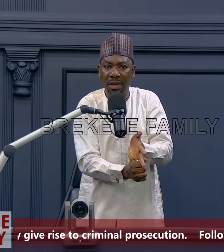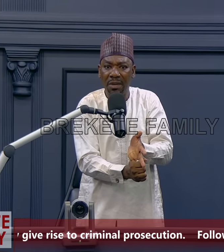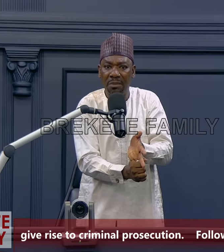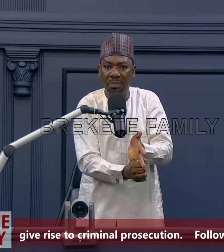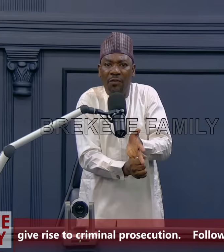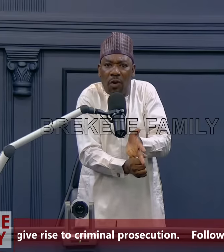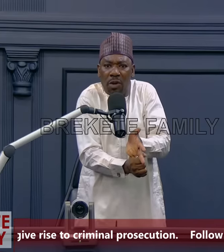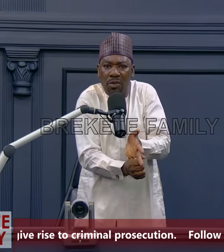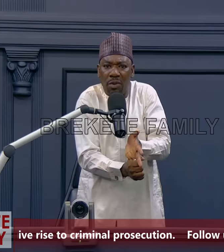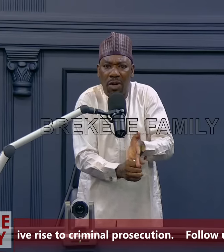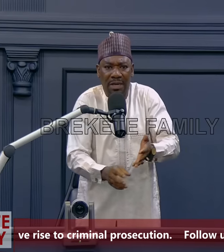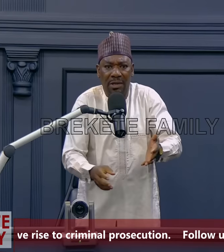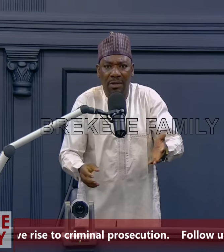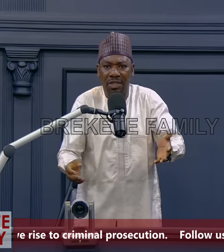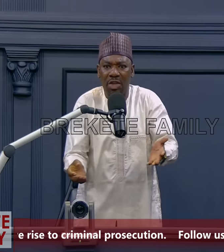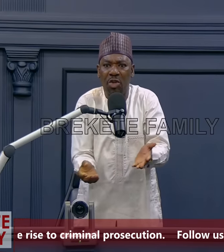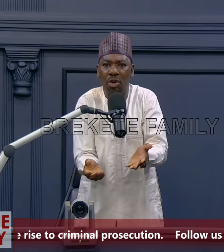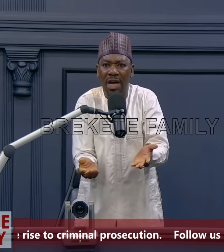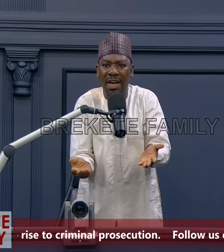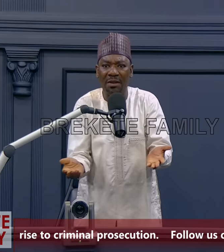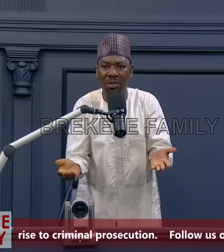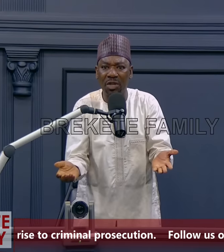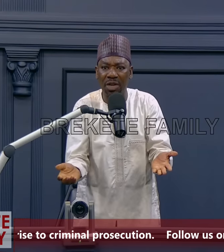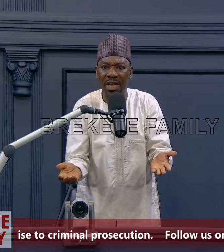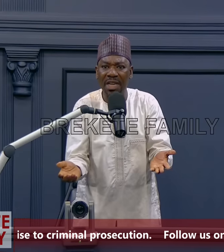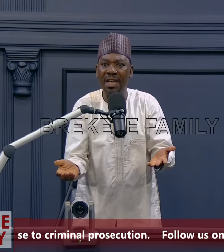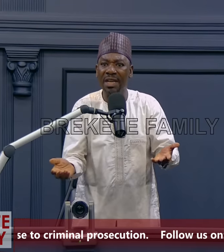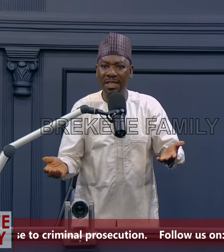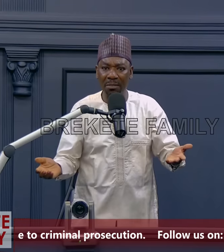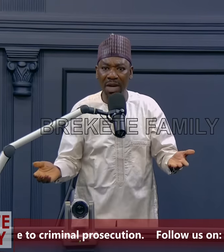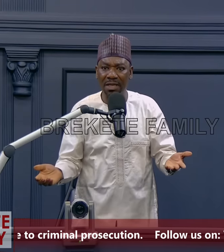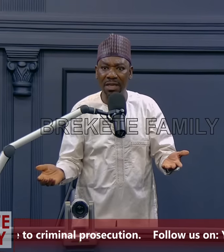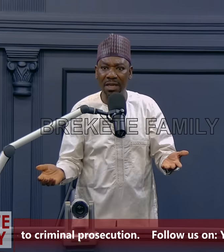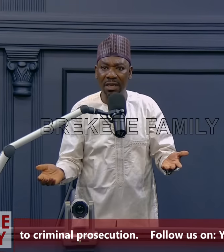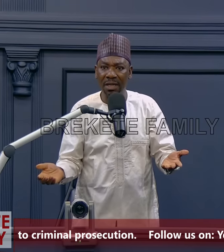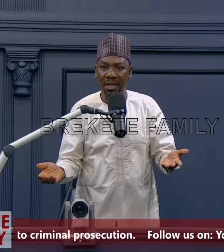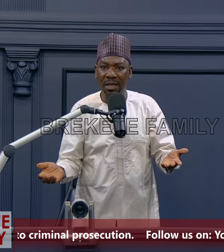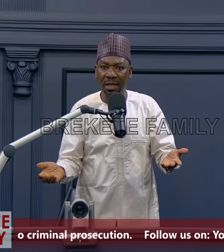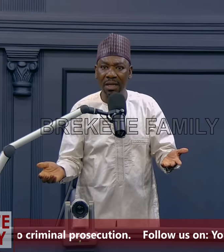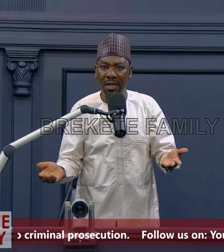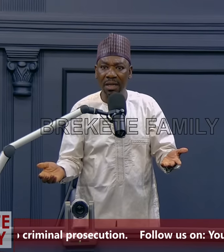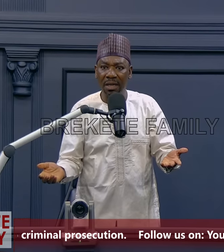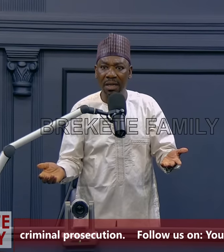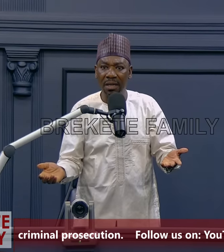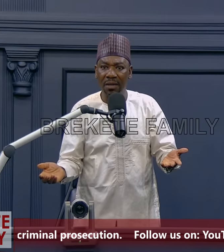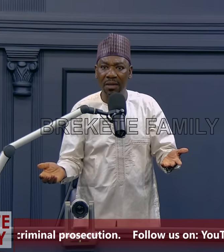mandatory before you can secure an admission English and